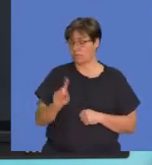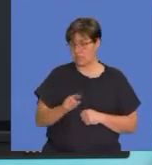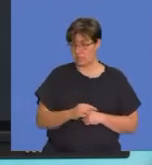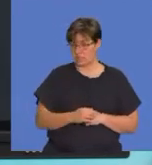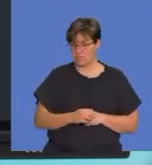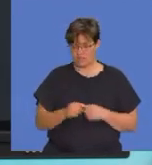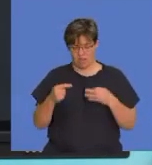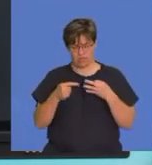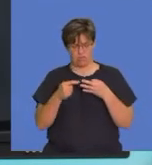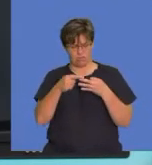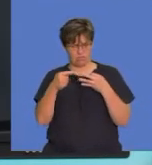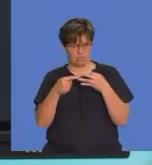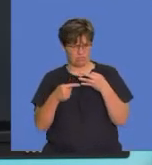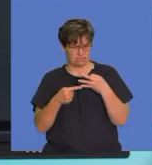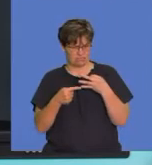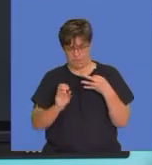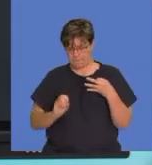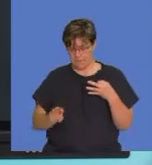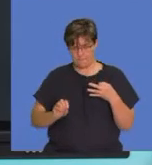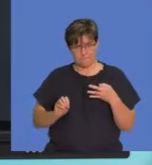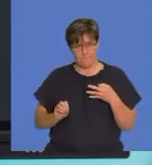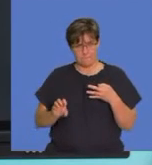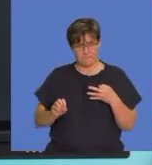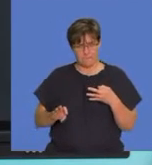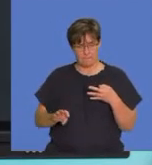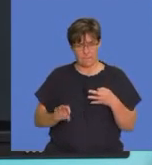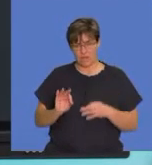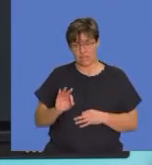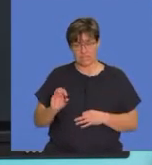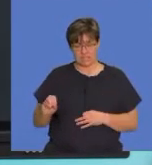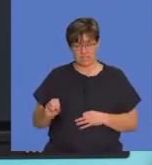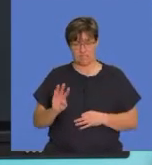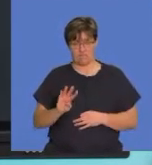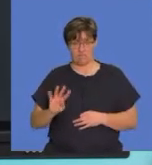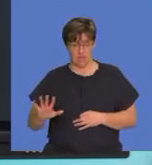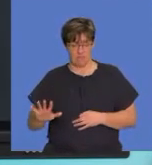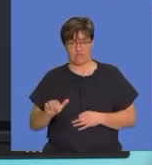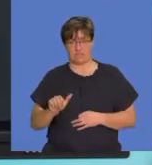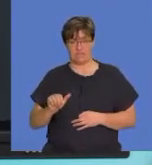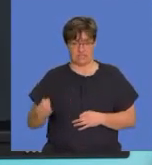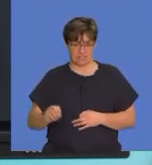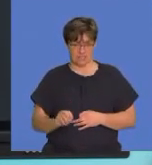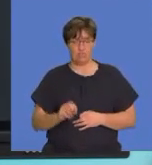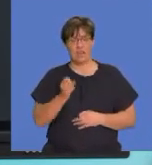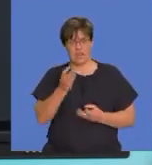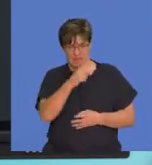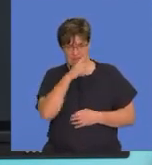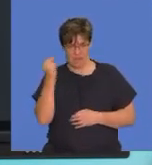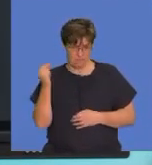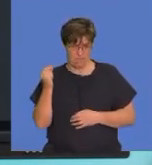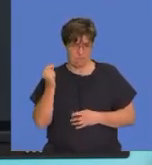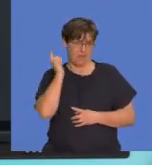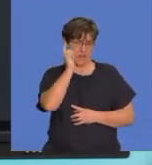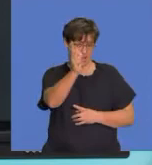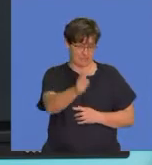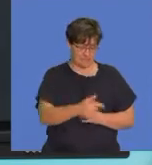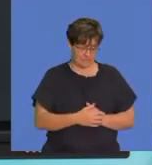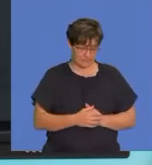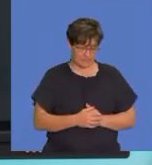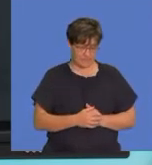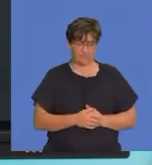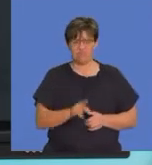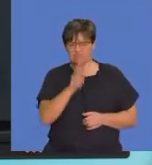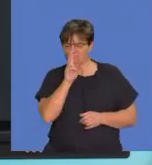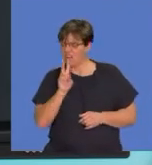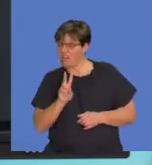there's 3 angles that we are calling 30, 45, and 60. We're going to give them a name as well at a later stage, just